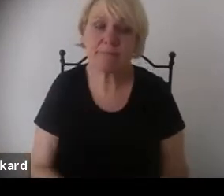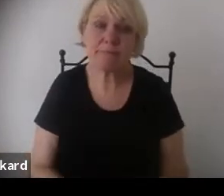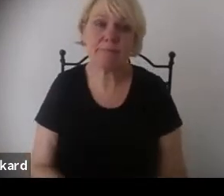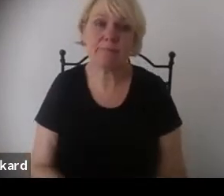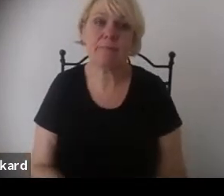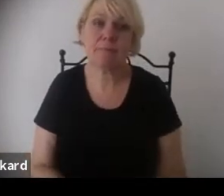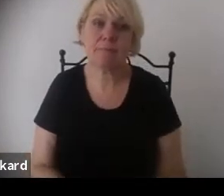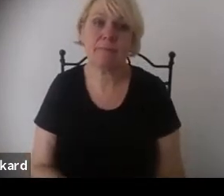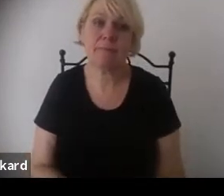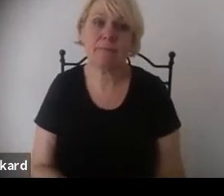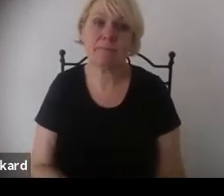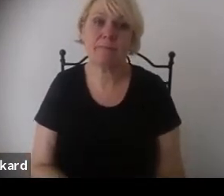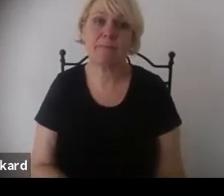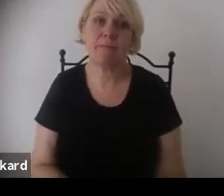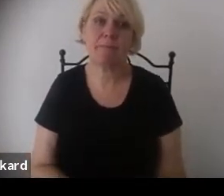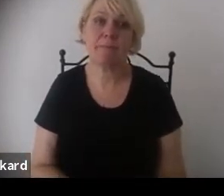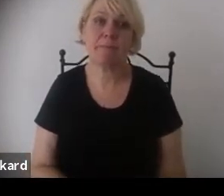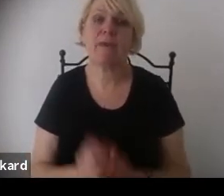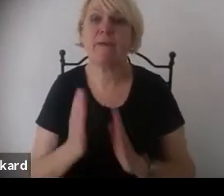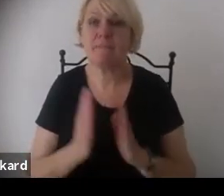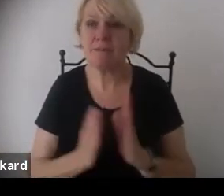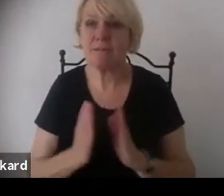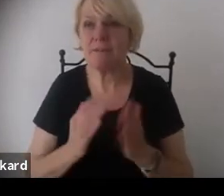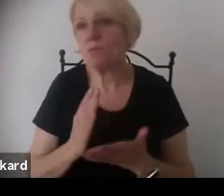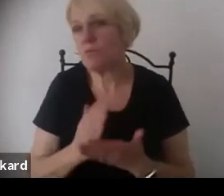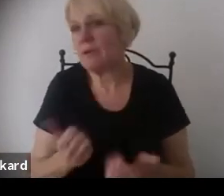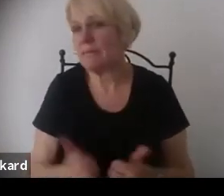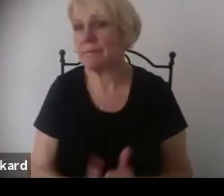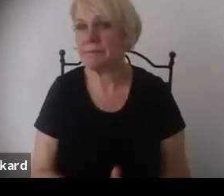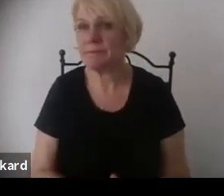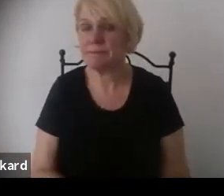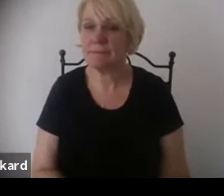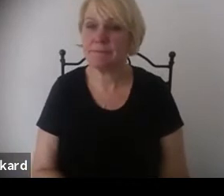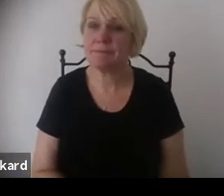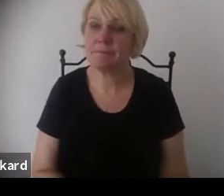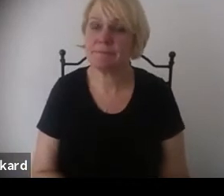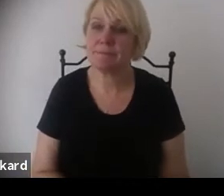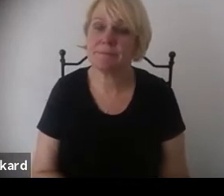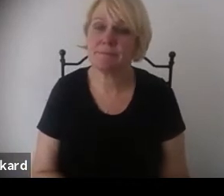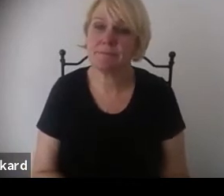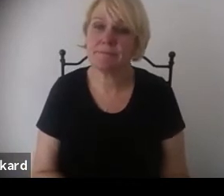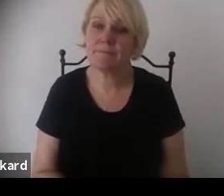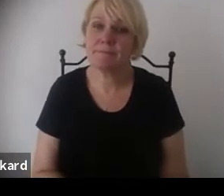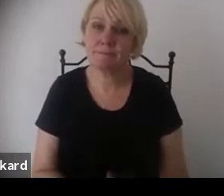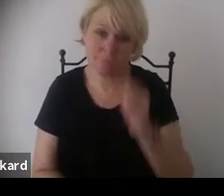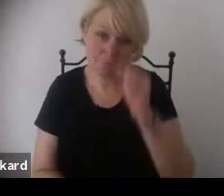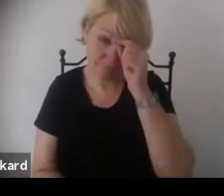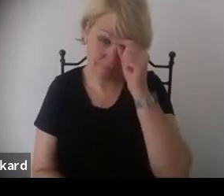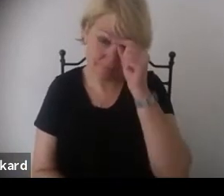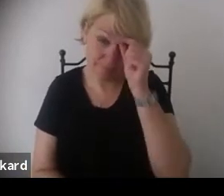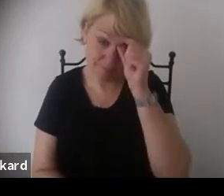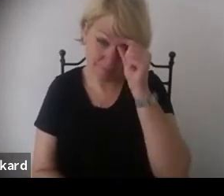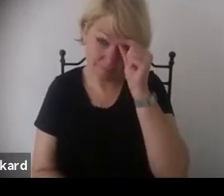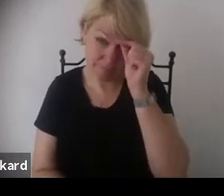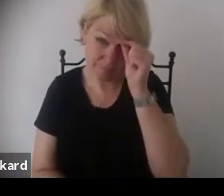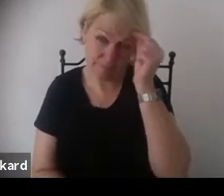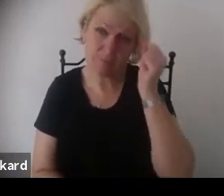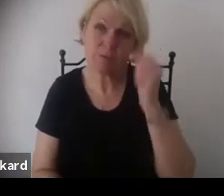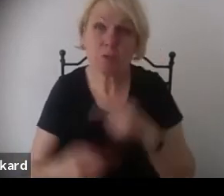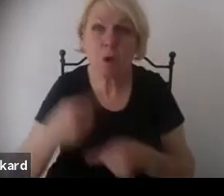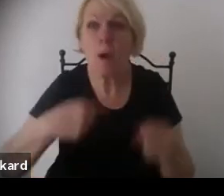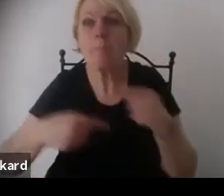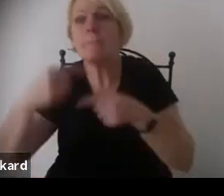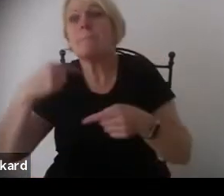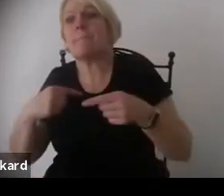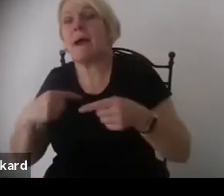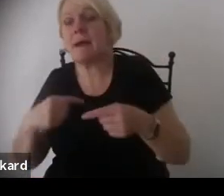face to face, really. So that's what we're doing. Right, thanks, that's helpful. Just going back quickly to Andrew, there's just